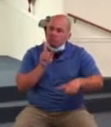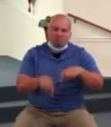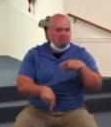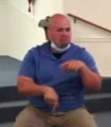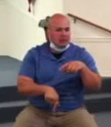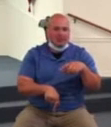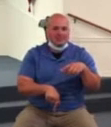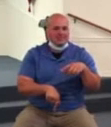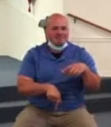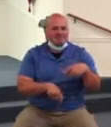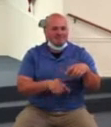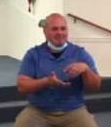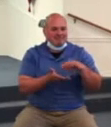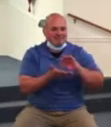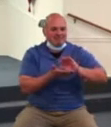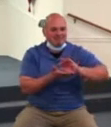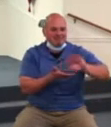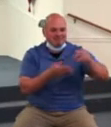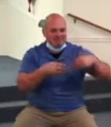part with his wealth.